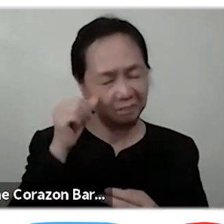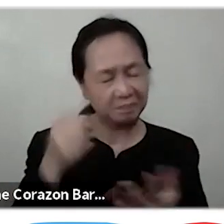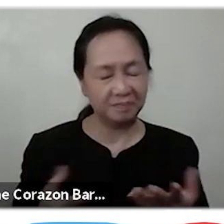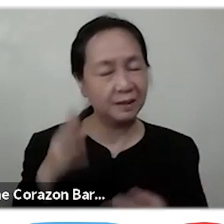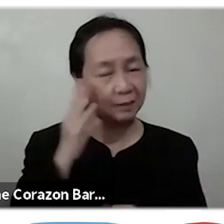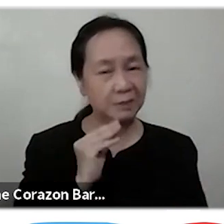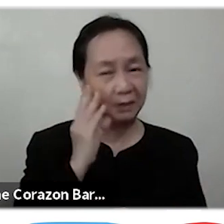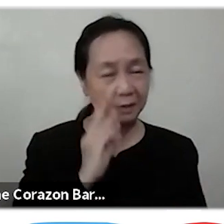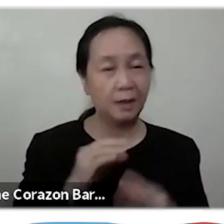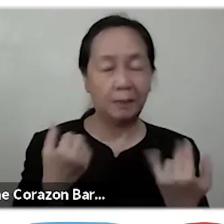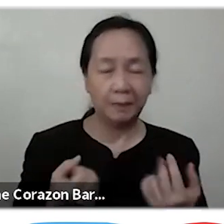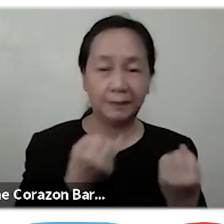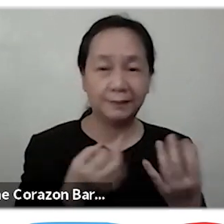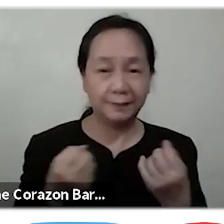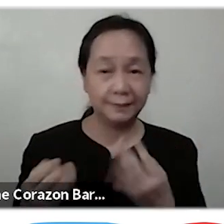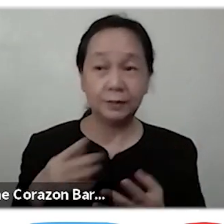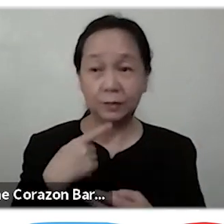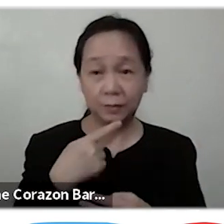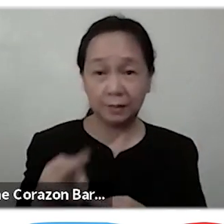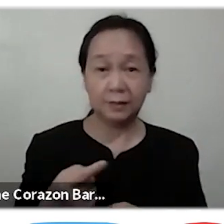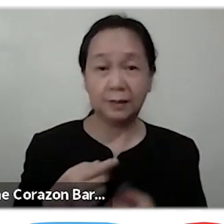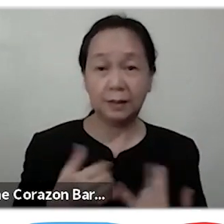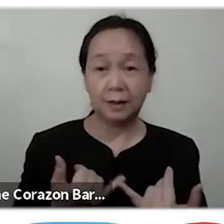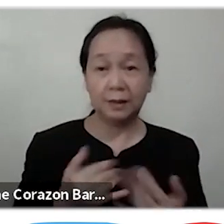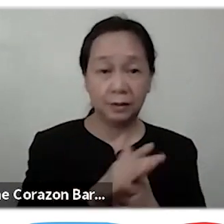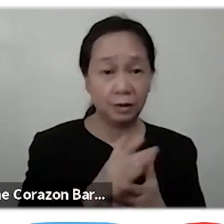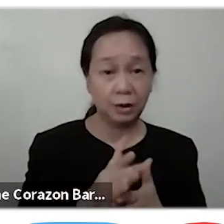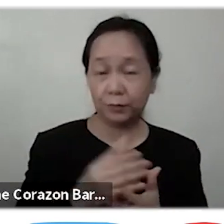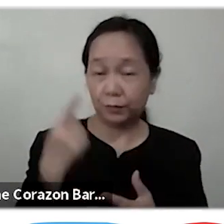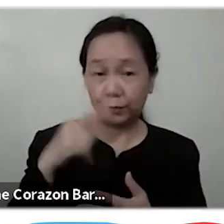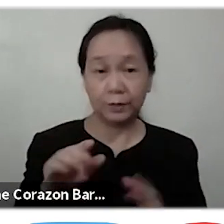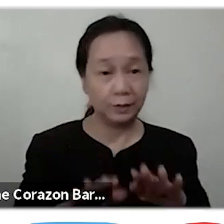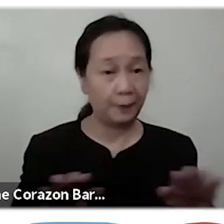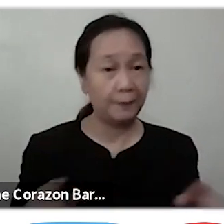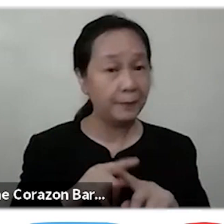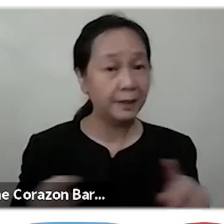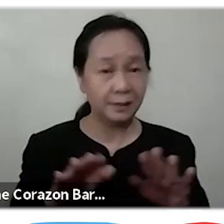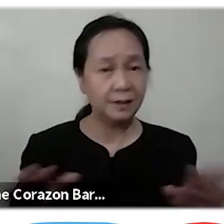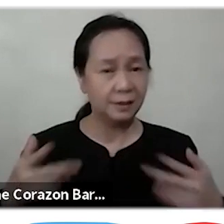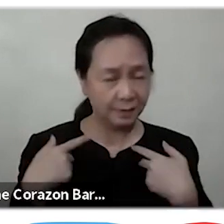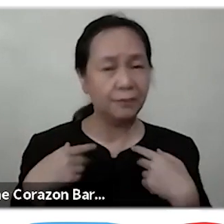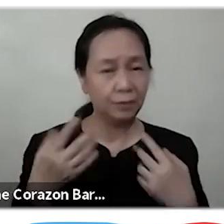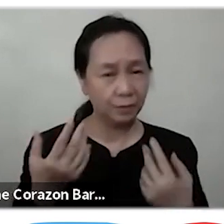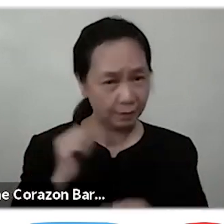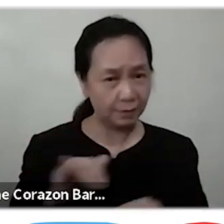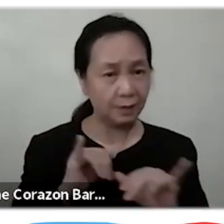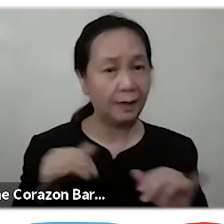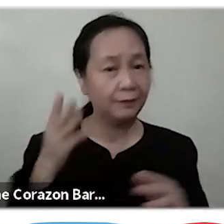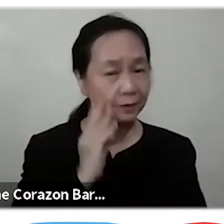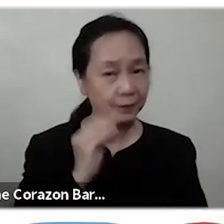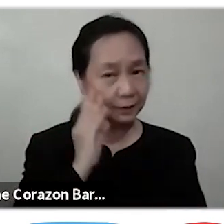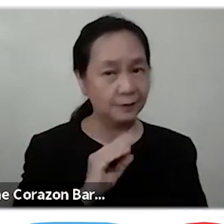and they have a lot to say, a lot to share with children. But children do have experiences, children do